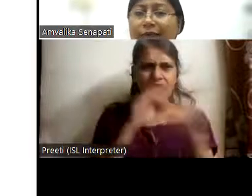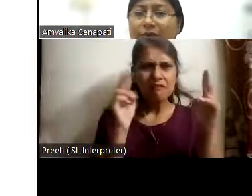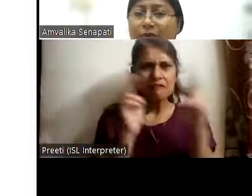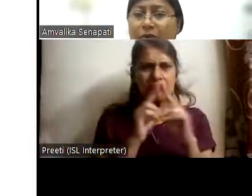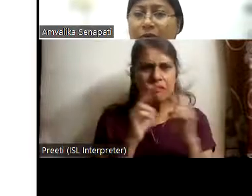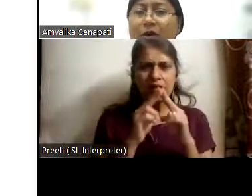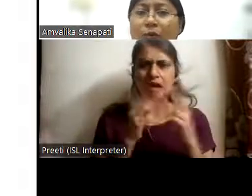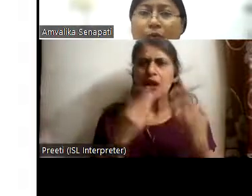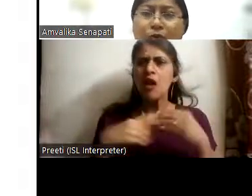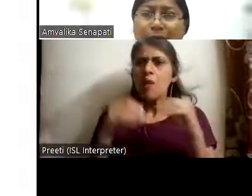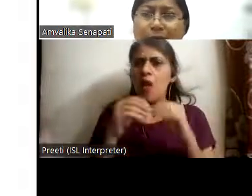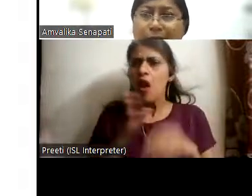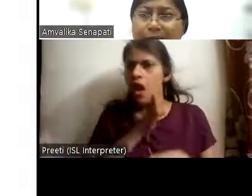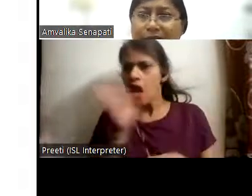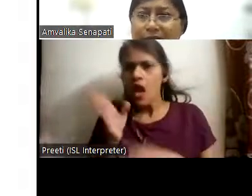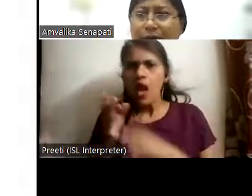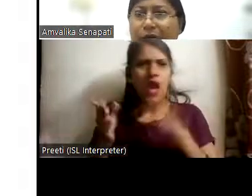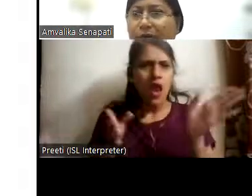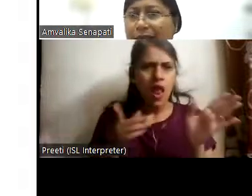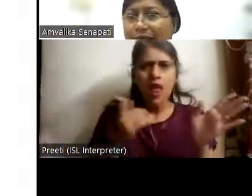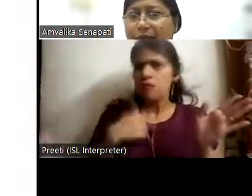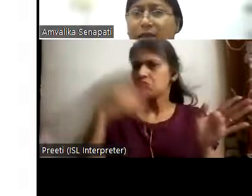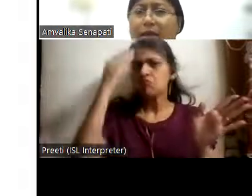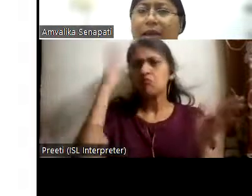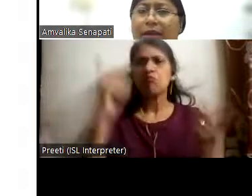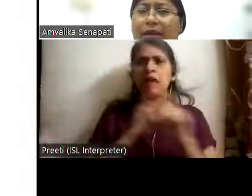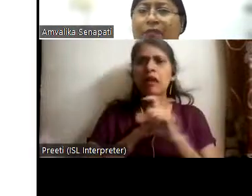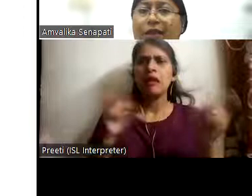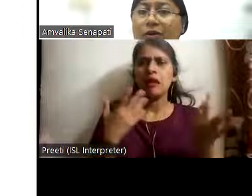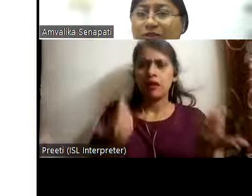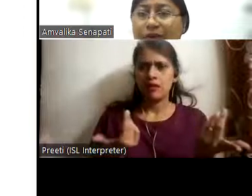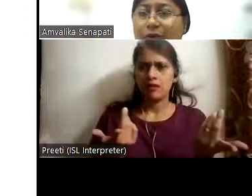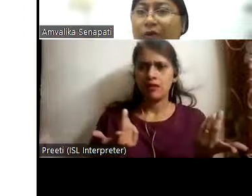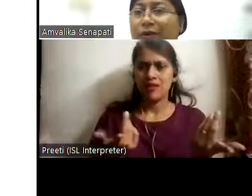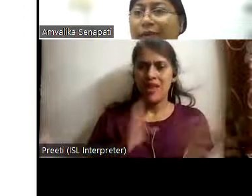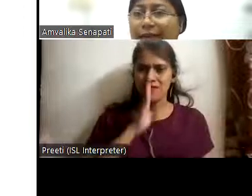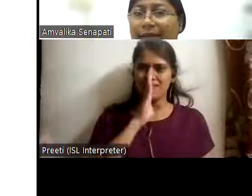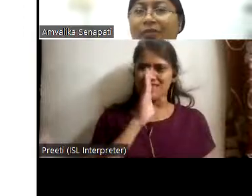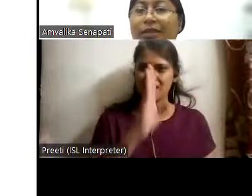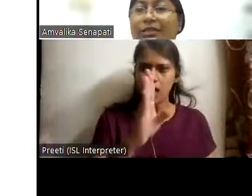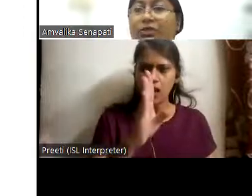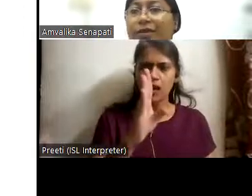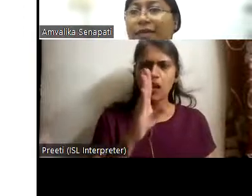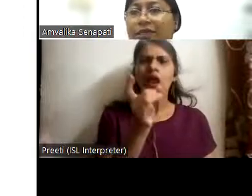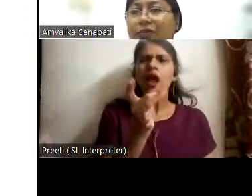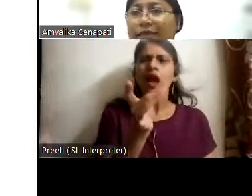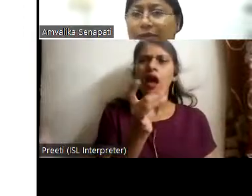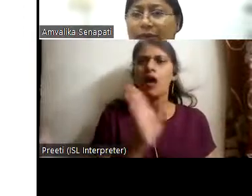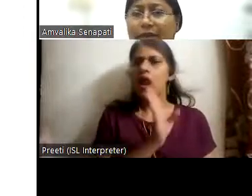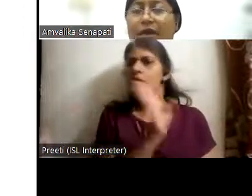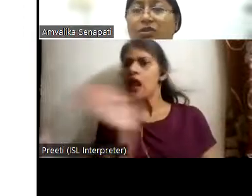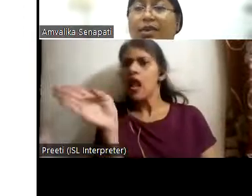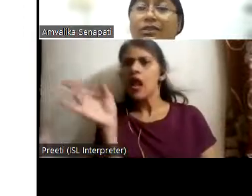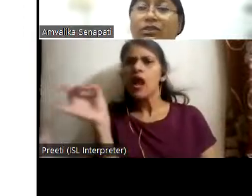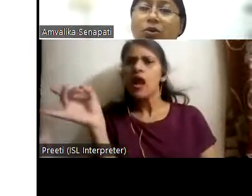do I have to go? Do I go left? Do I go right? If I go straight, what do I get? There's no indication where he's